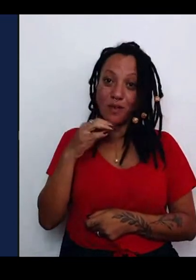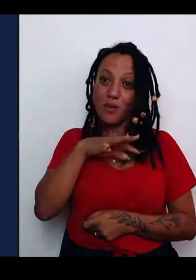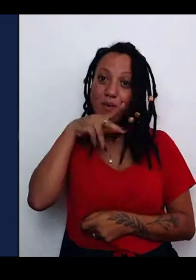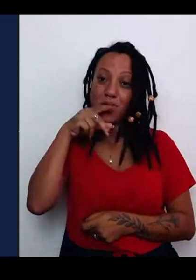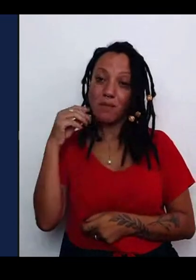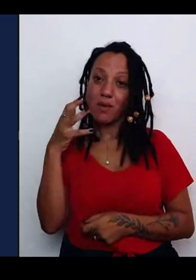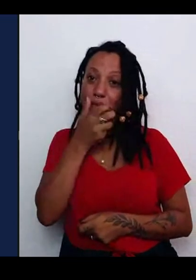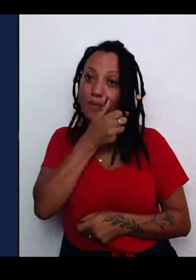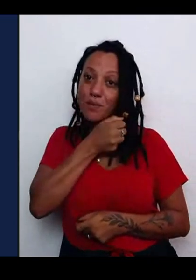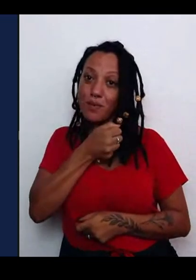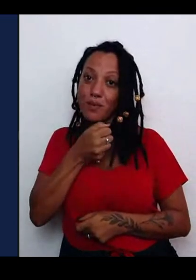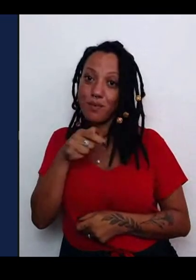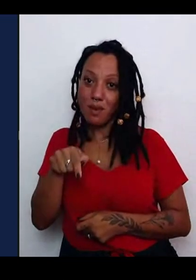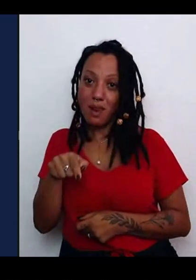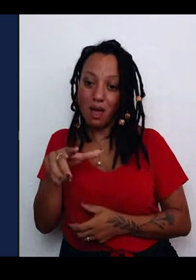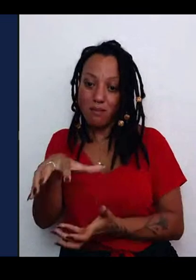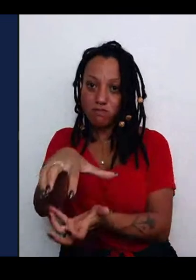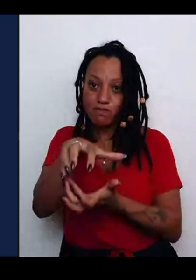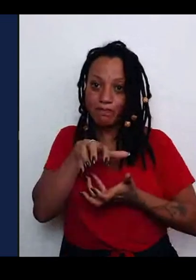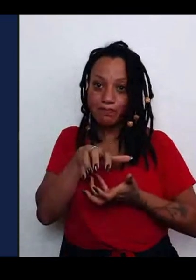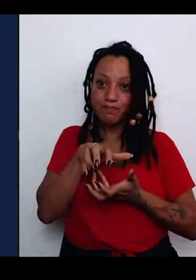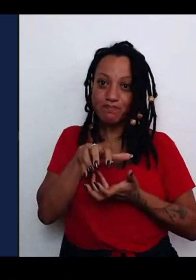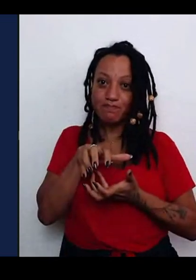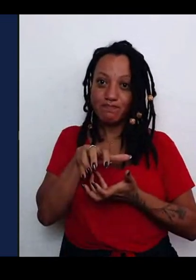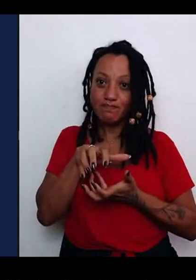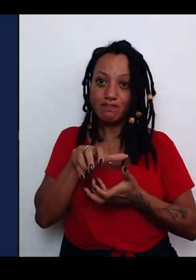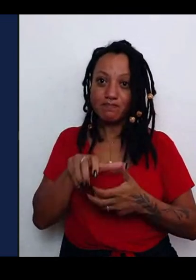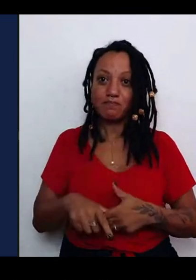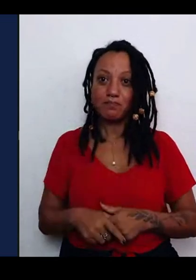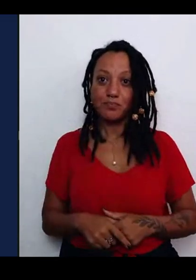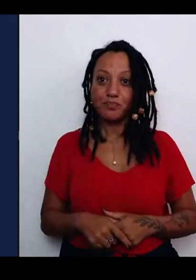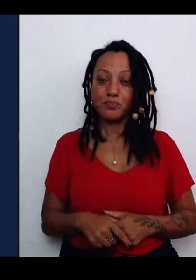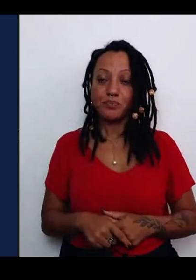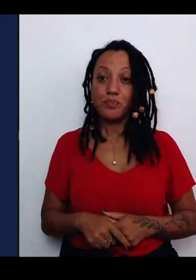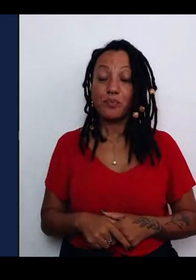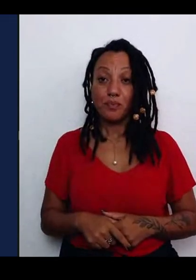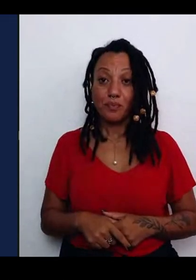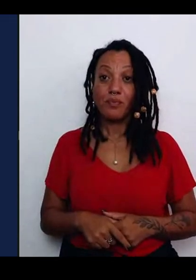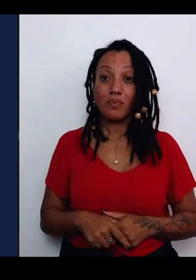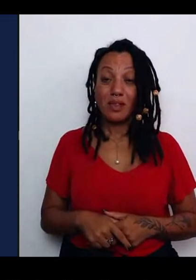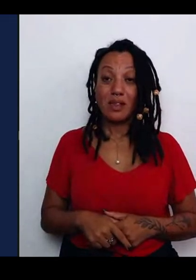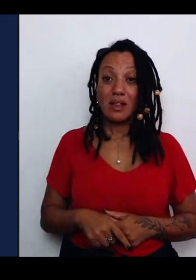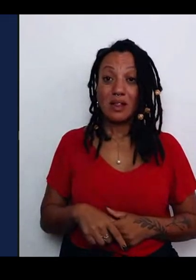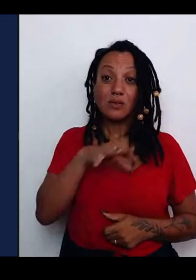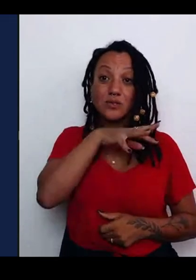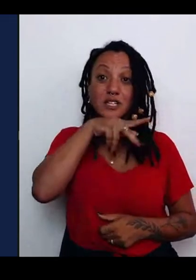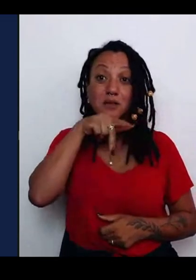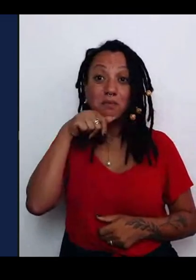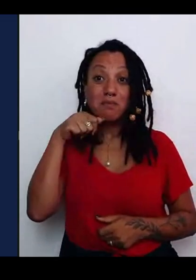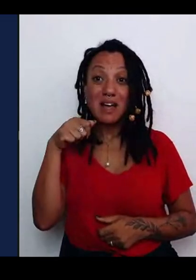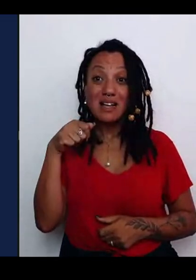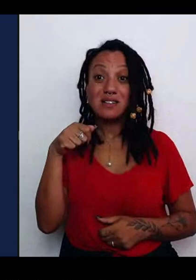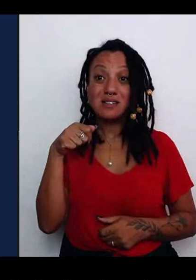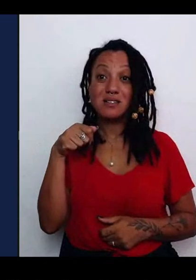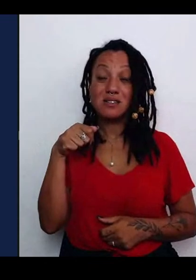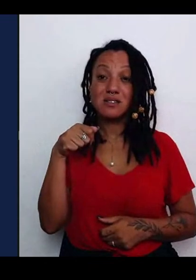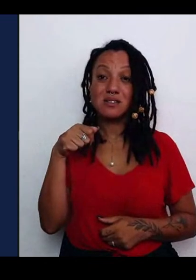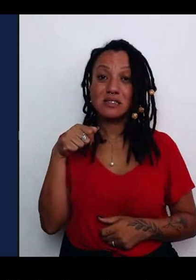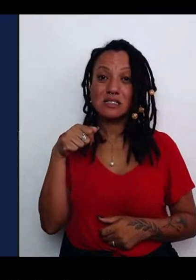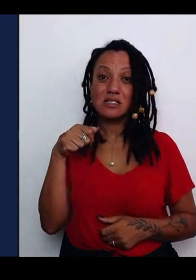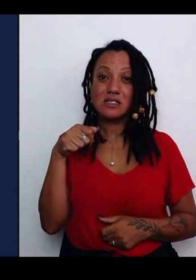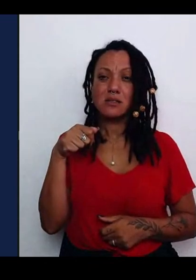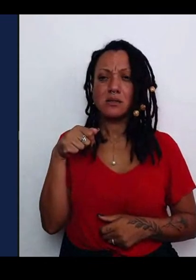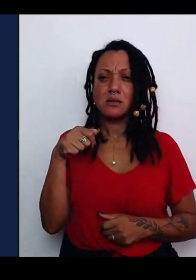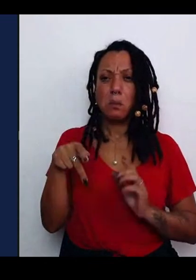these creatures who mirror existence both symbolic and very concrete challenge the civilization process of the West are